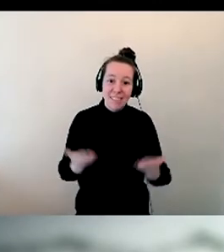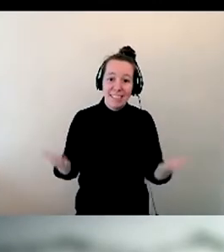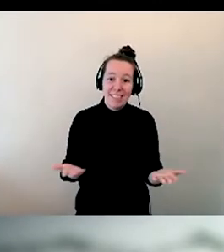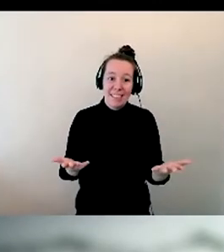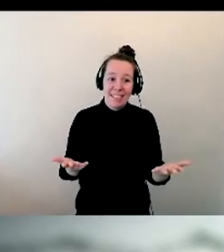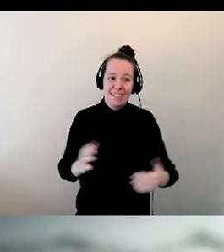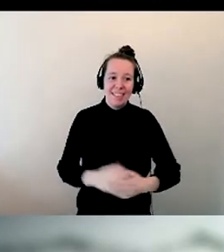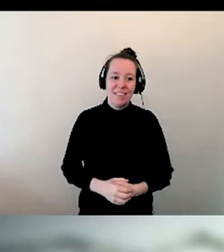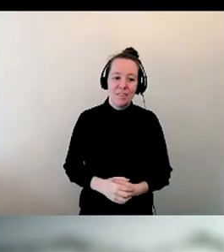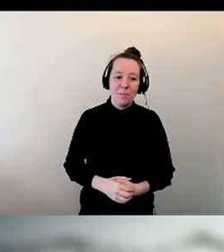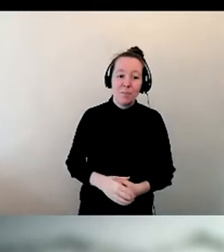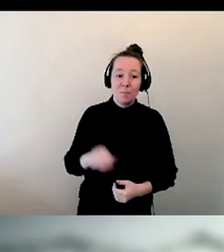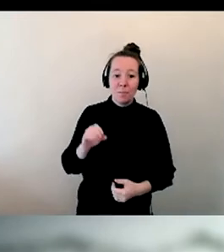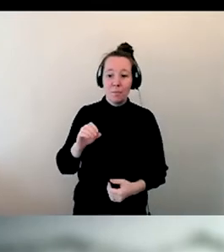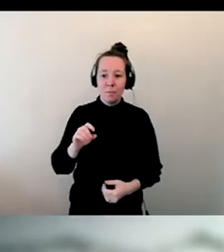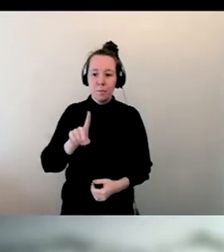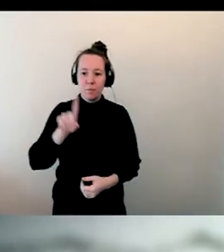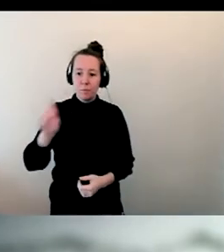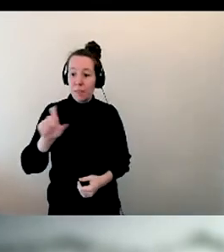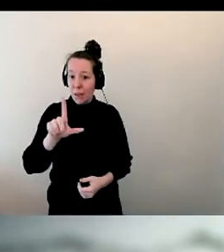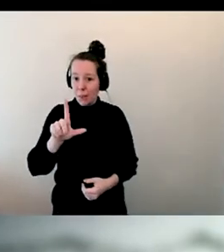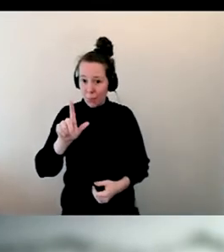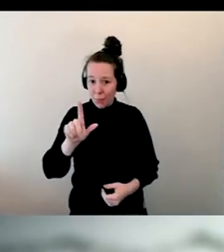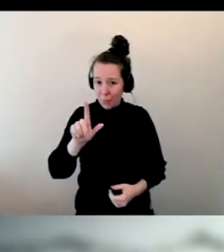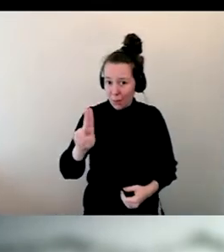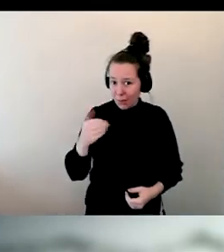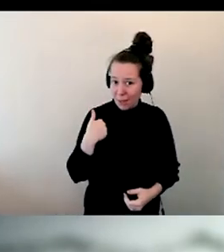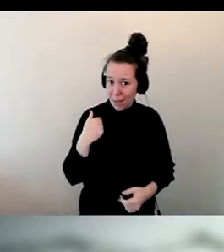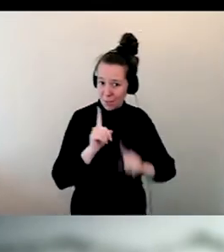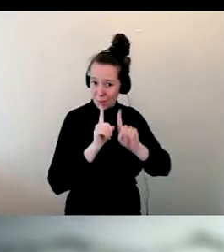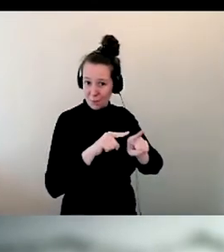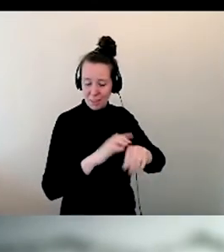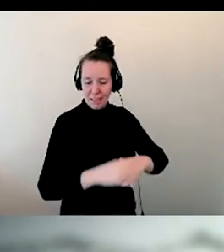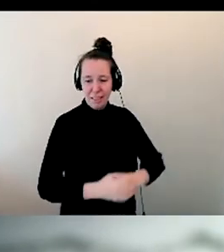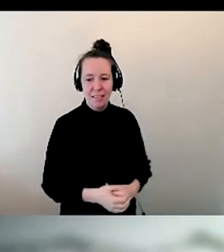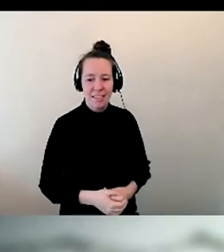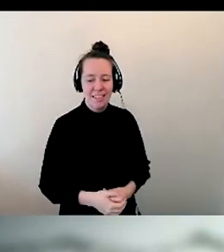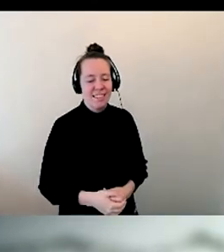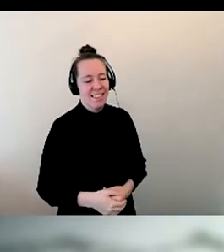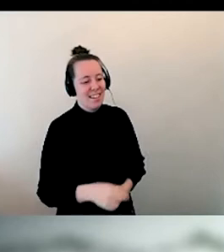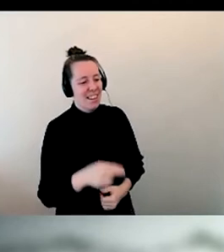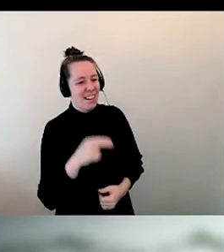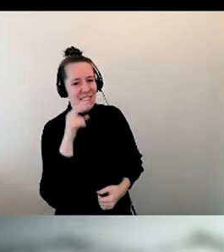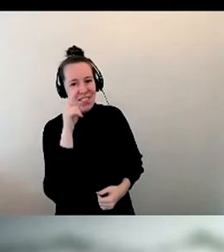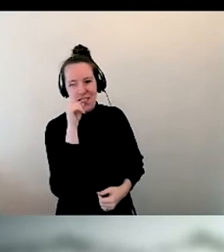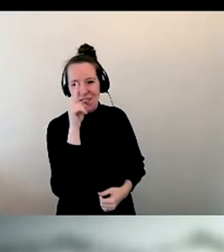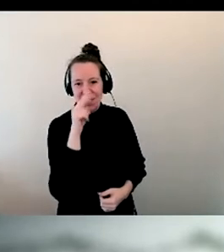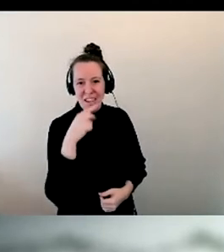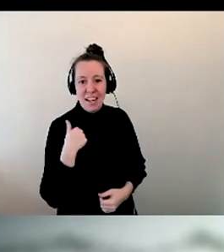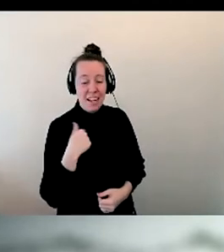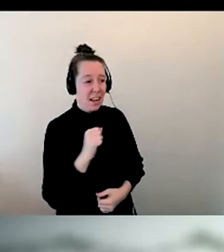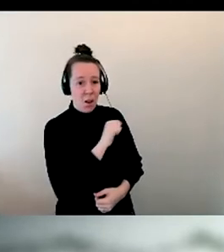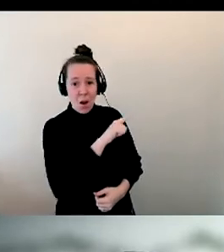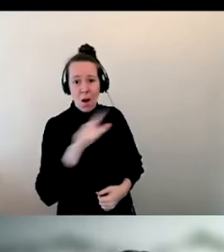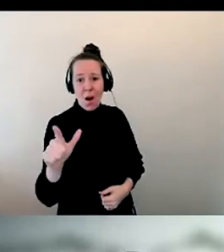Oh, Lou, do you want to say anything? Yeah, it's funny how we all fangirl over each other. Like,